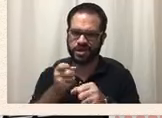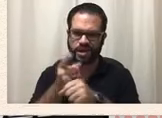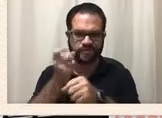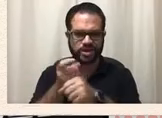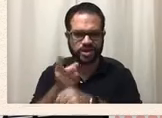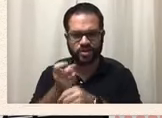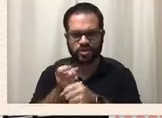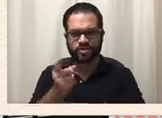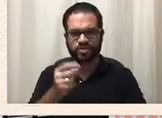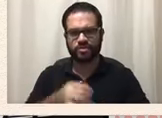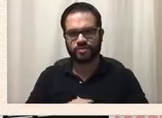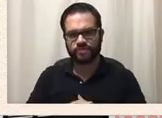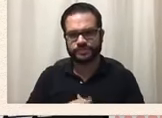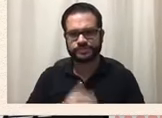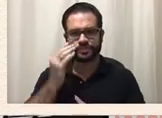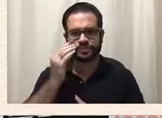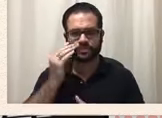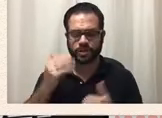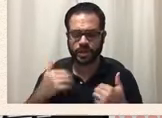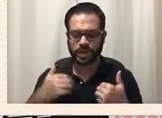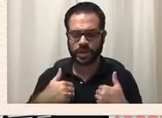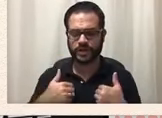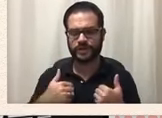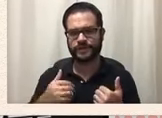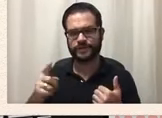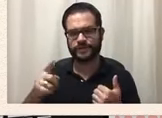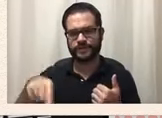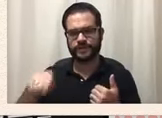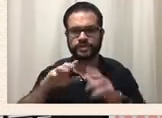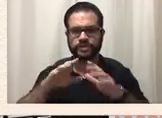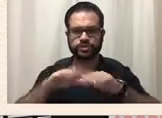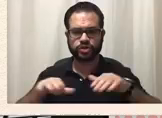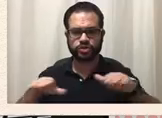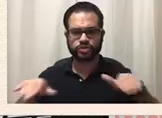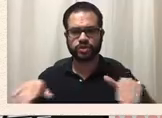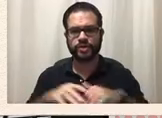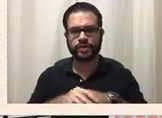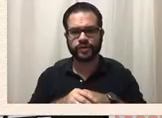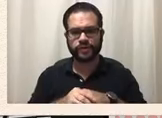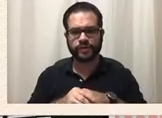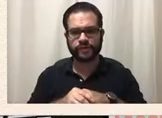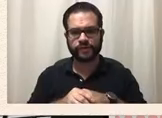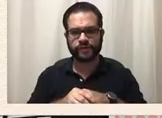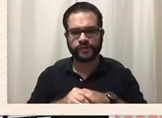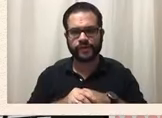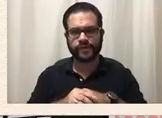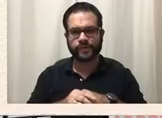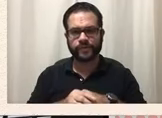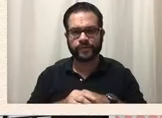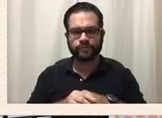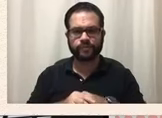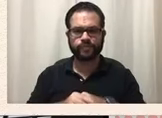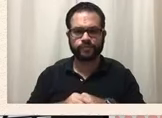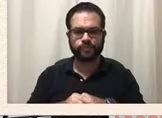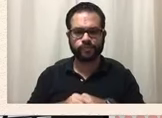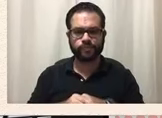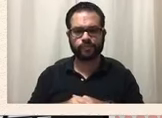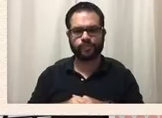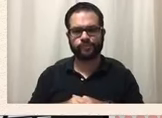kids and smiling, they get all dressed up, you know, with the makeup on, you know, they feel